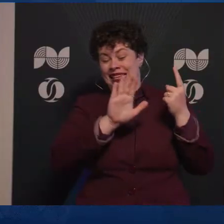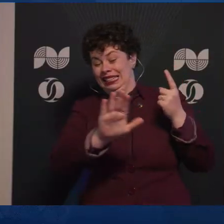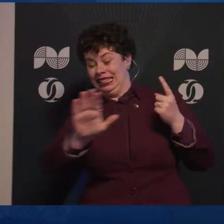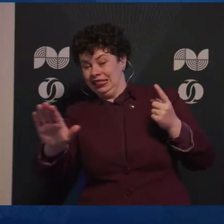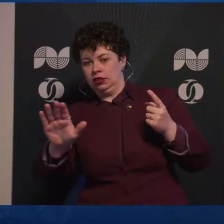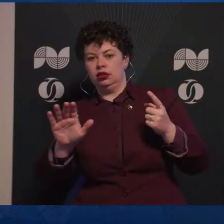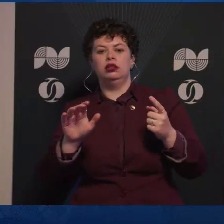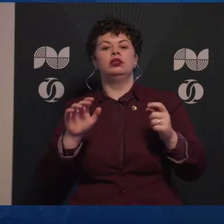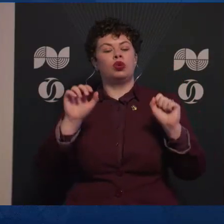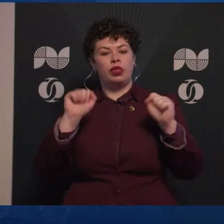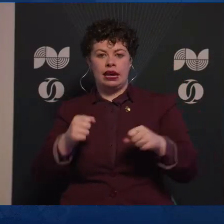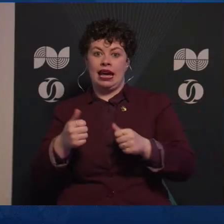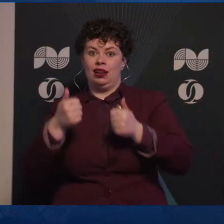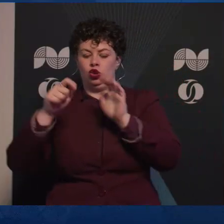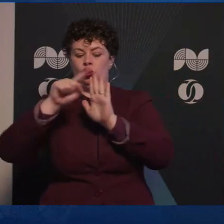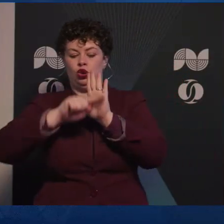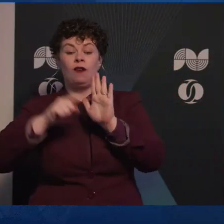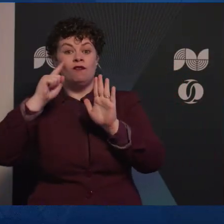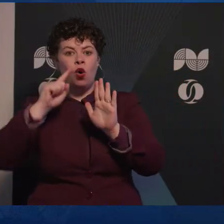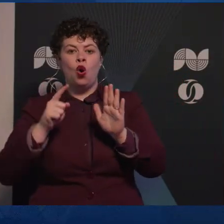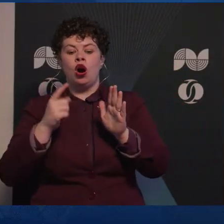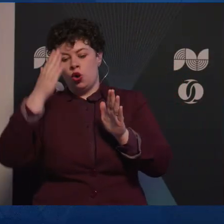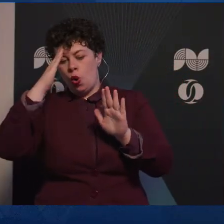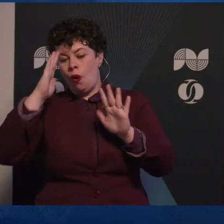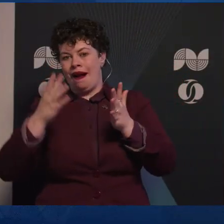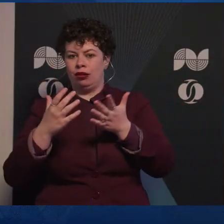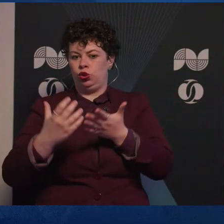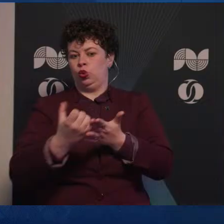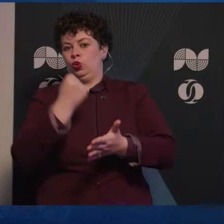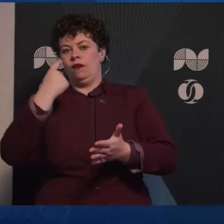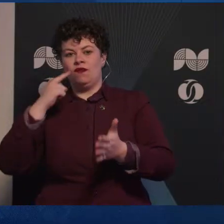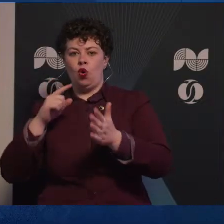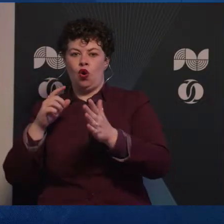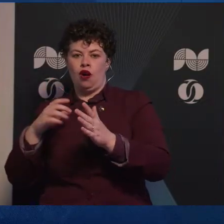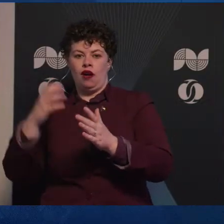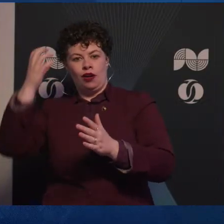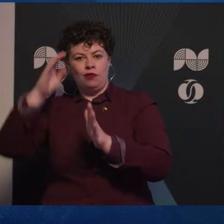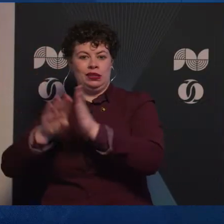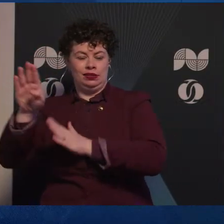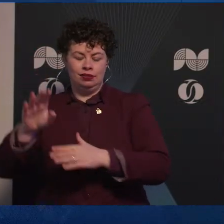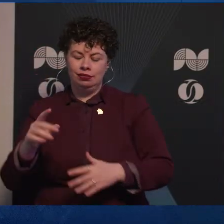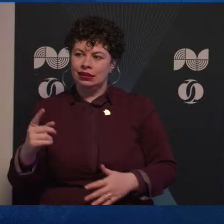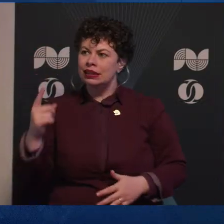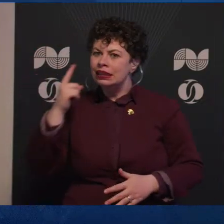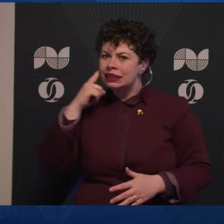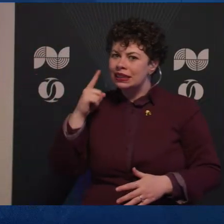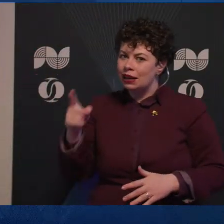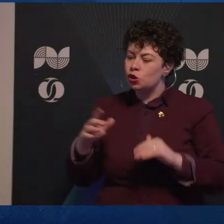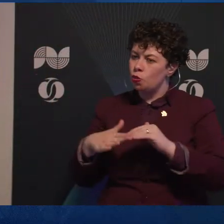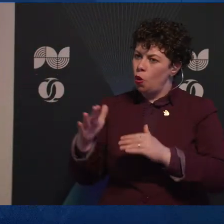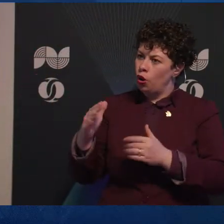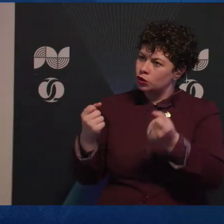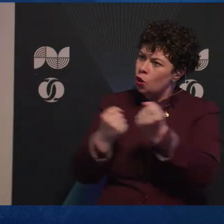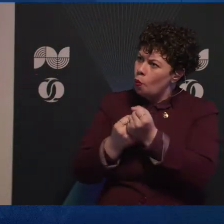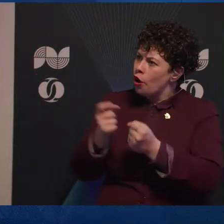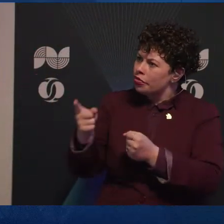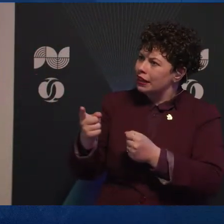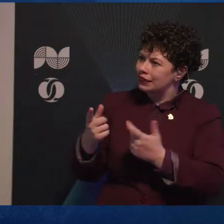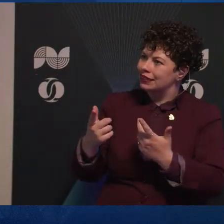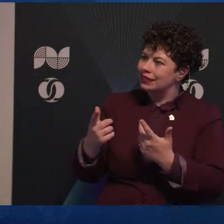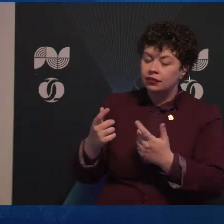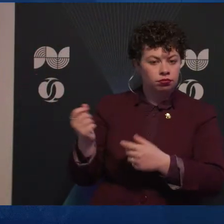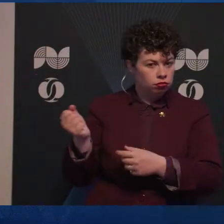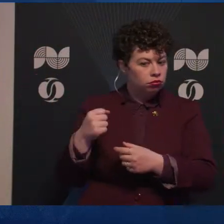of a country. Mm-hmm. It sounds like you're more in favour of industrial policy than you are against, yes? No, yes, if the